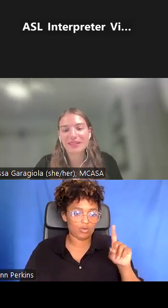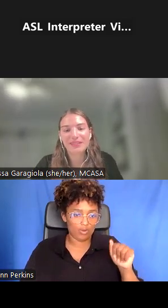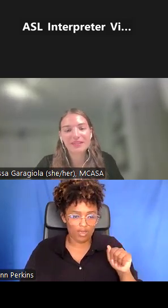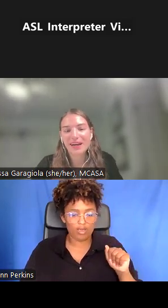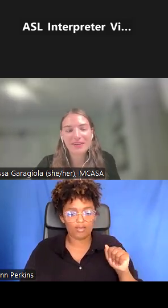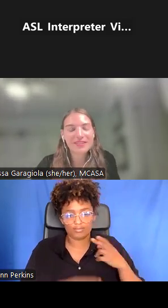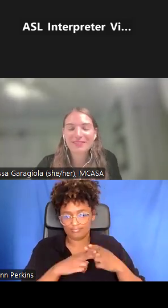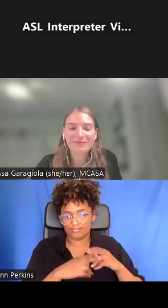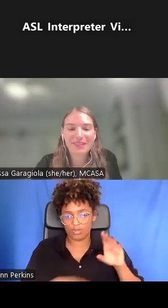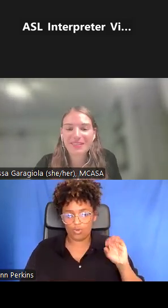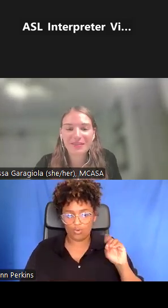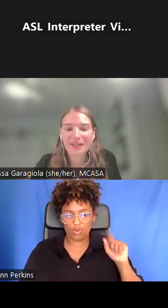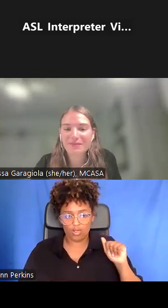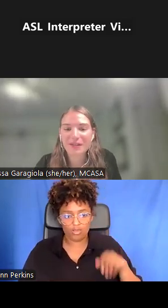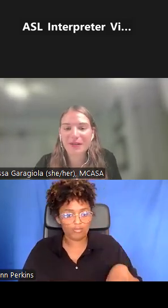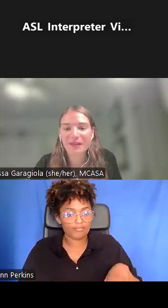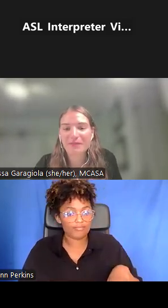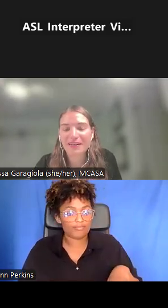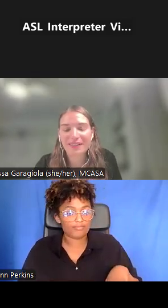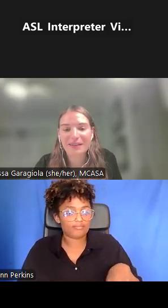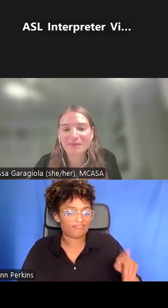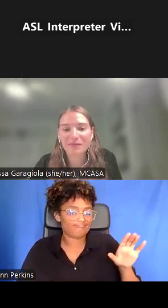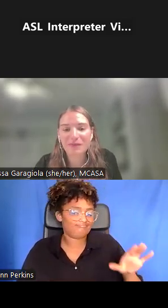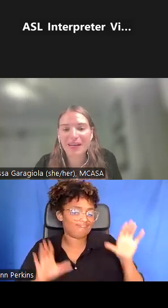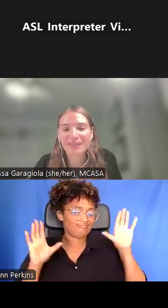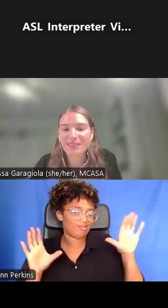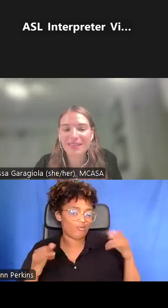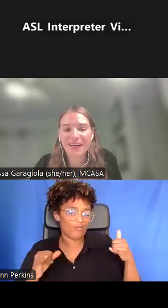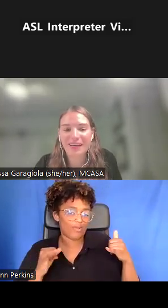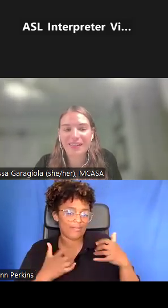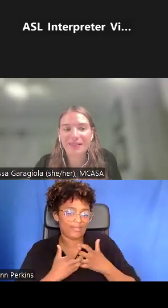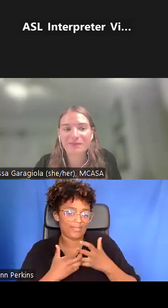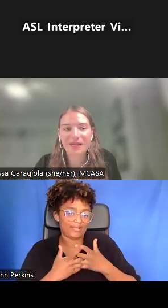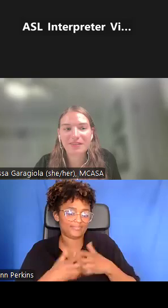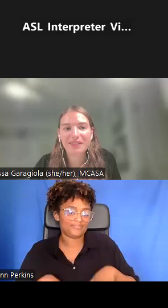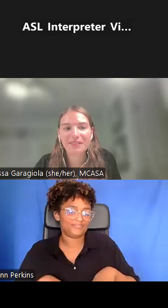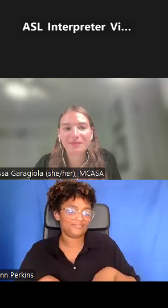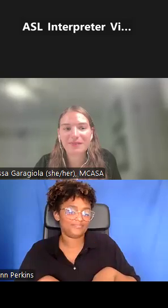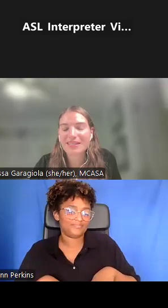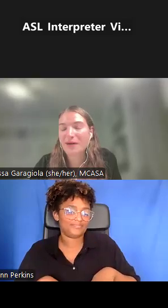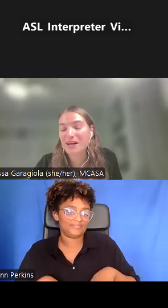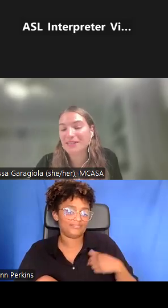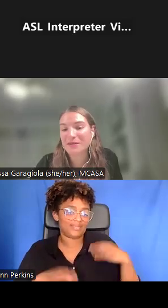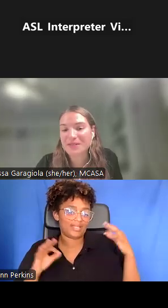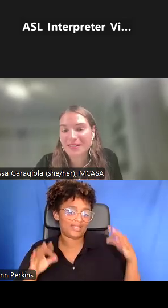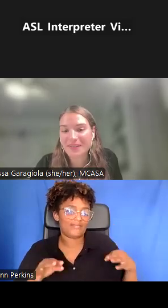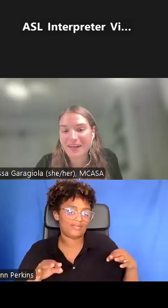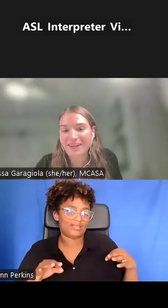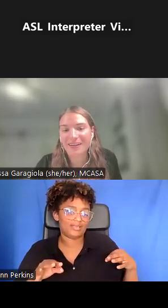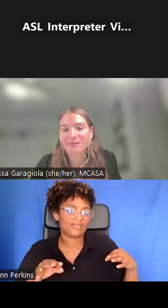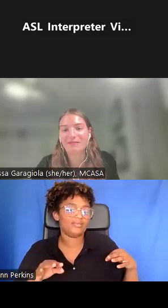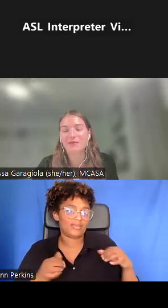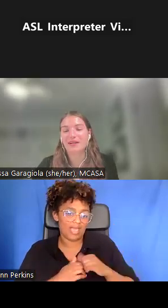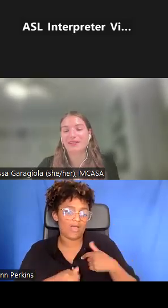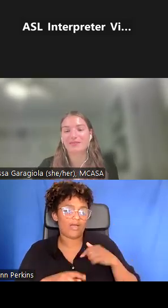when he I just he's great, a great playmate. And I definitely that's how I practice emotional